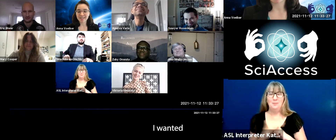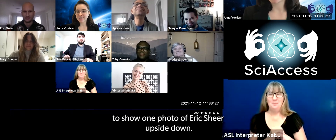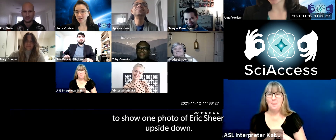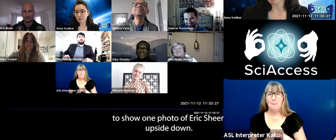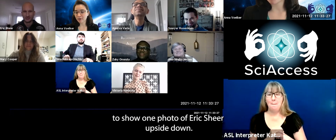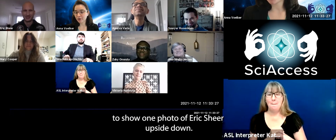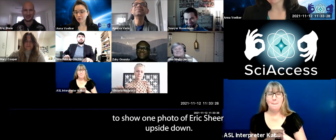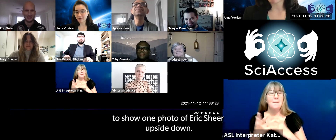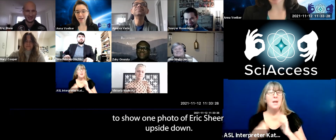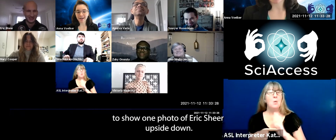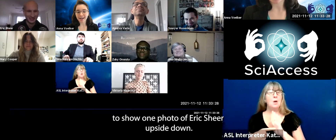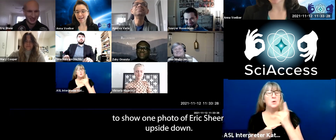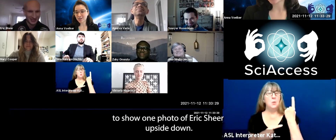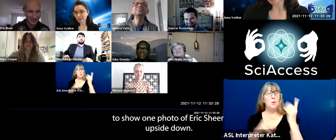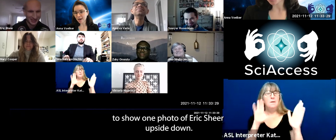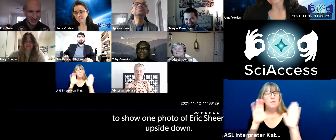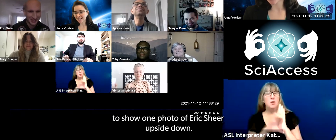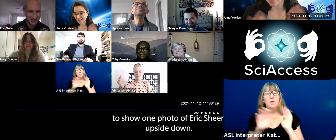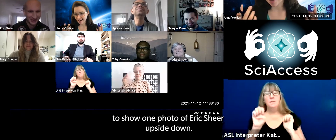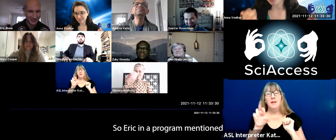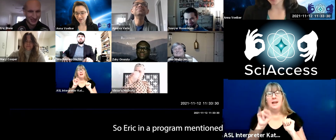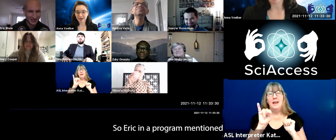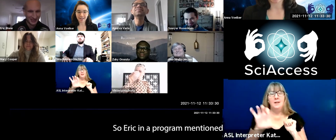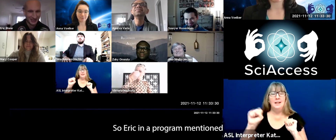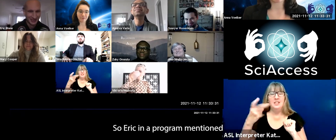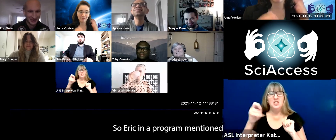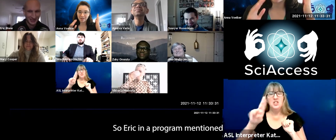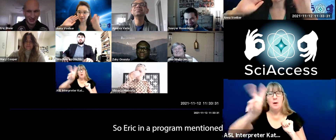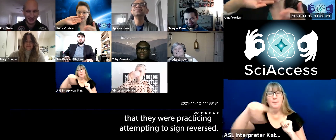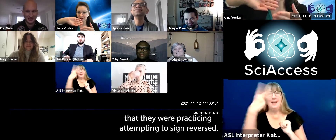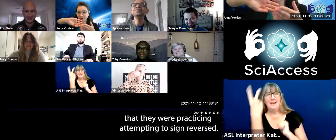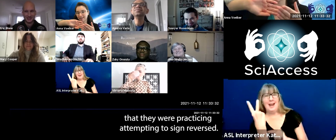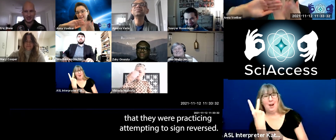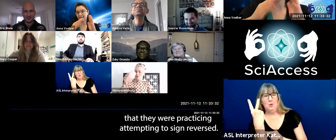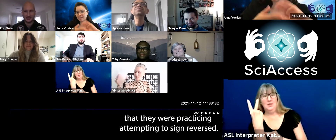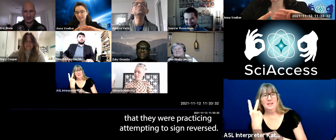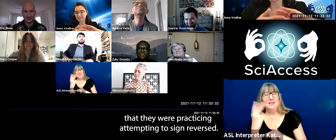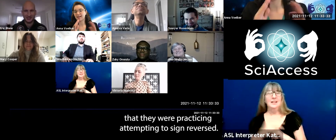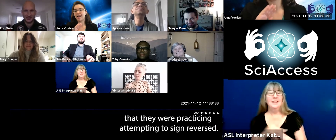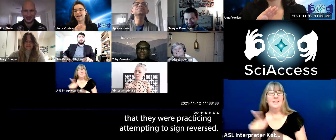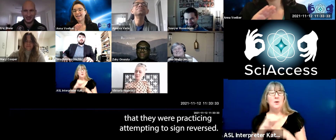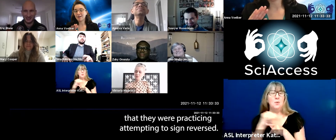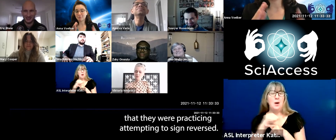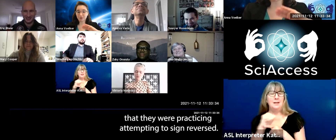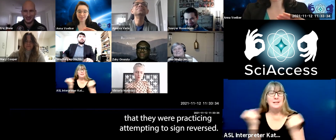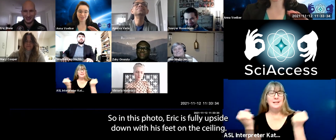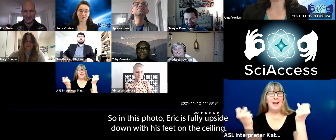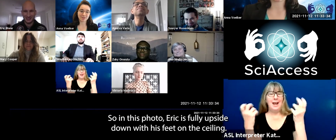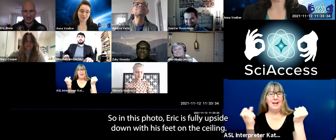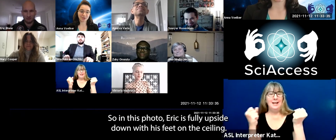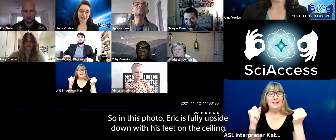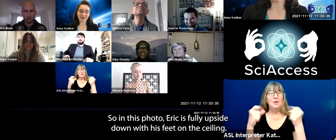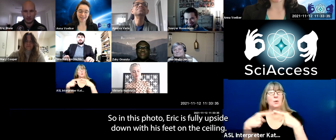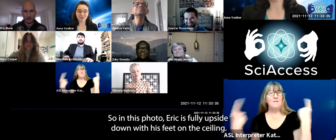I wanted to show one photo of Eric Shear upside down. So Eric and Apurva mentioned that they were practicing attempting to sign reversed. So in